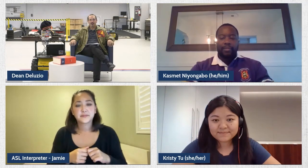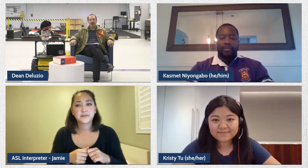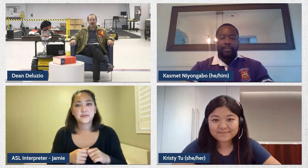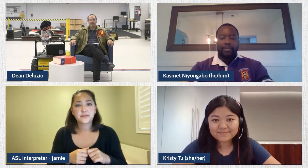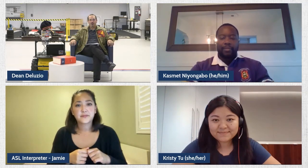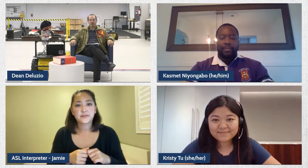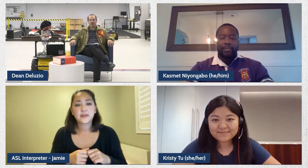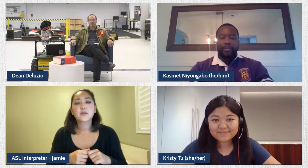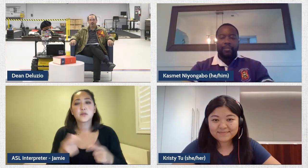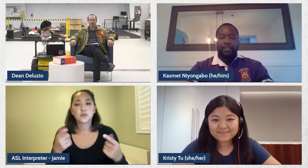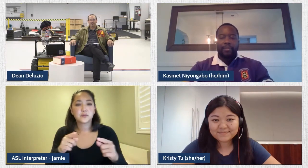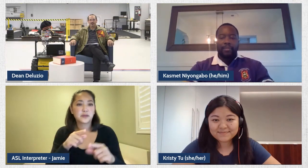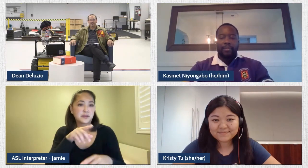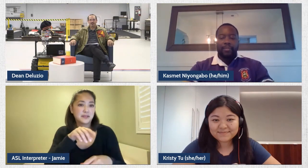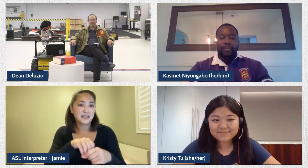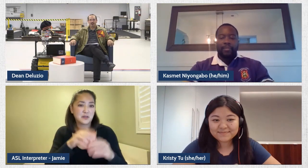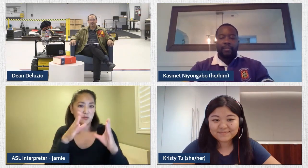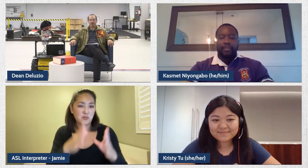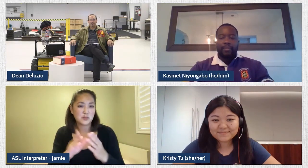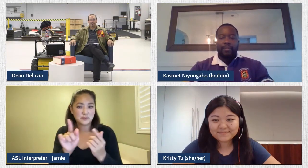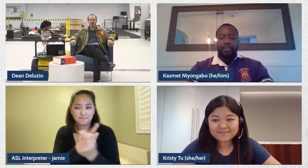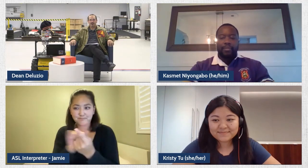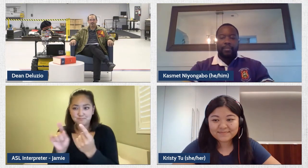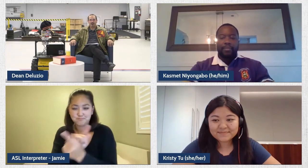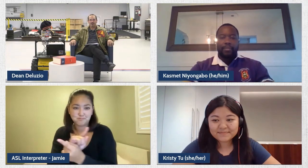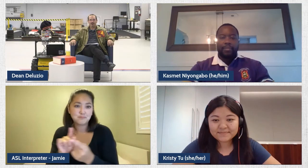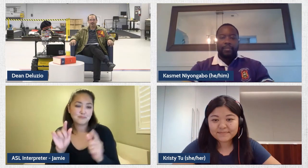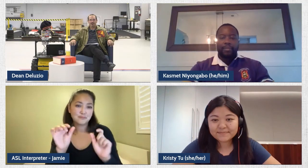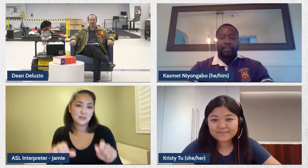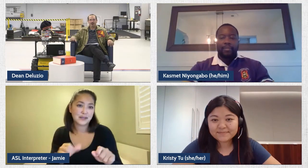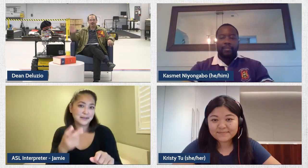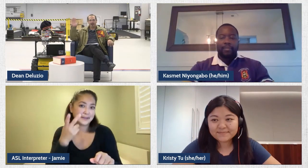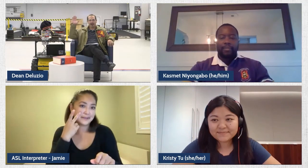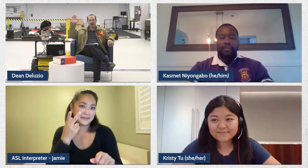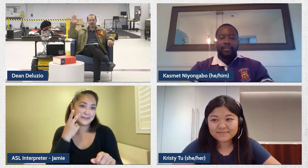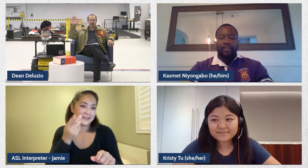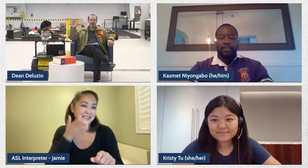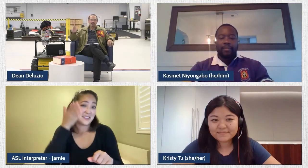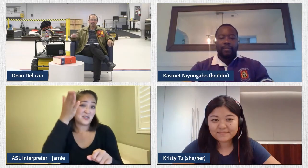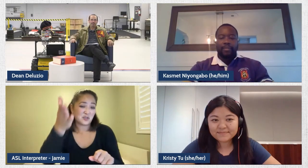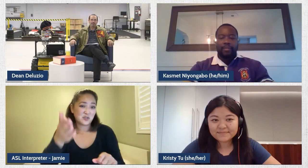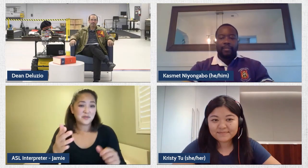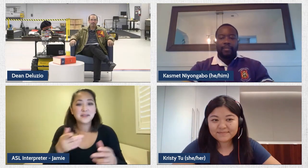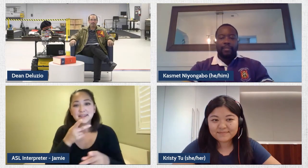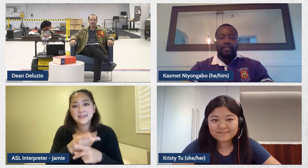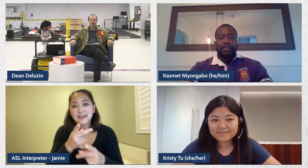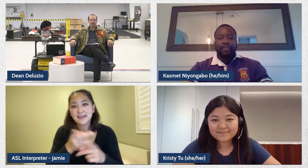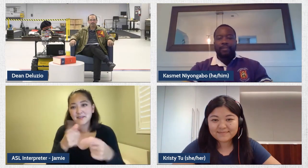person. I'm hopeful that we can see each other in person sometime in the next year. Take care, everybody.